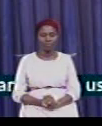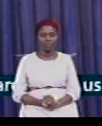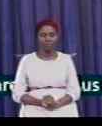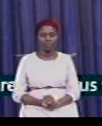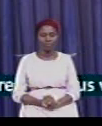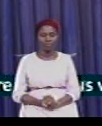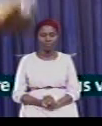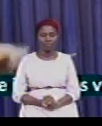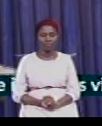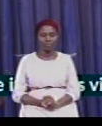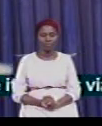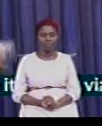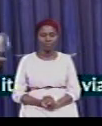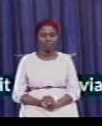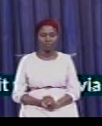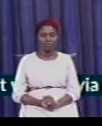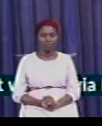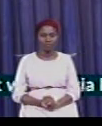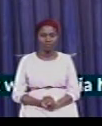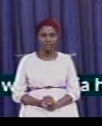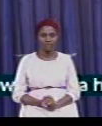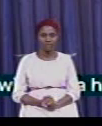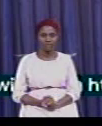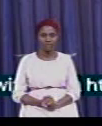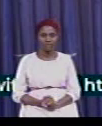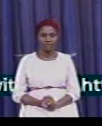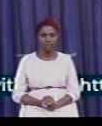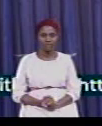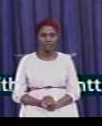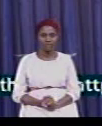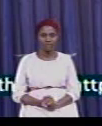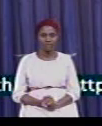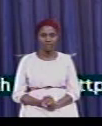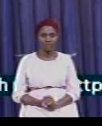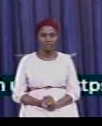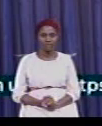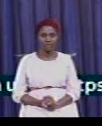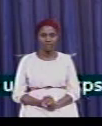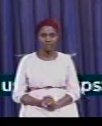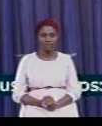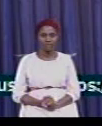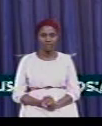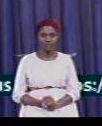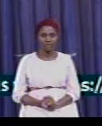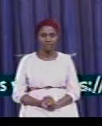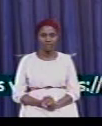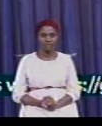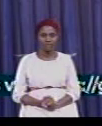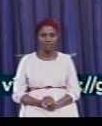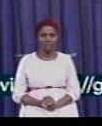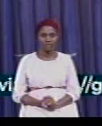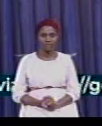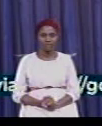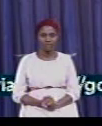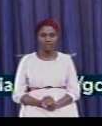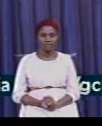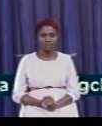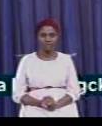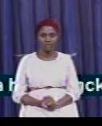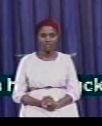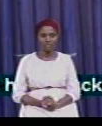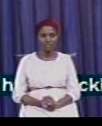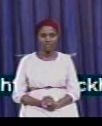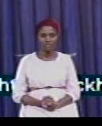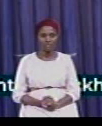enuku ne dinitu kwai ko urak na in fact ne minyi mu hwe na wodi no kwai in